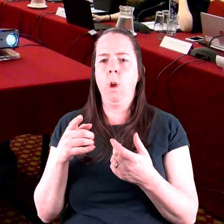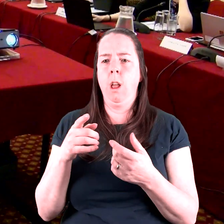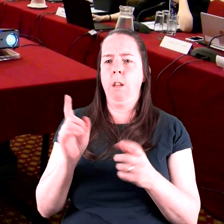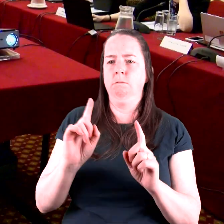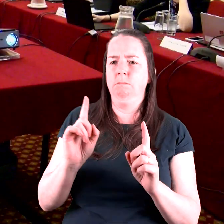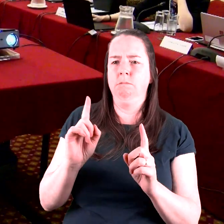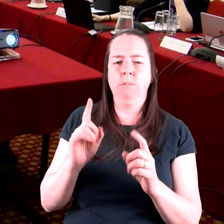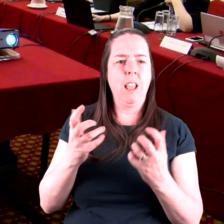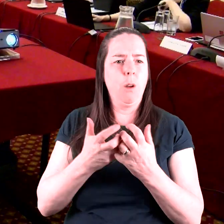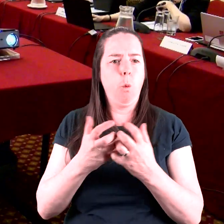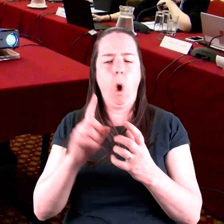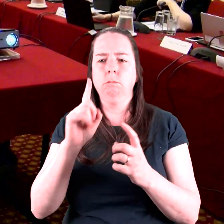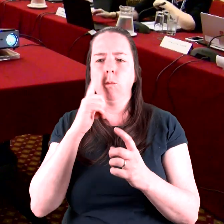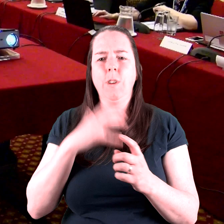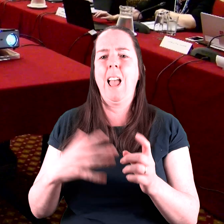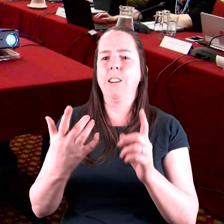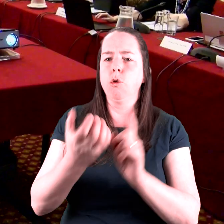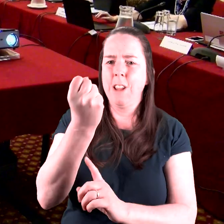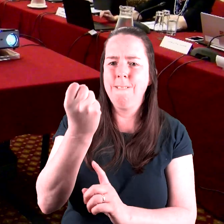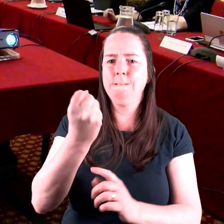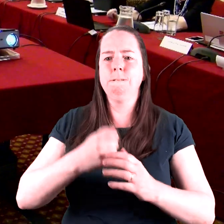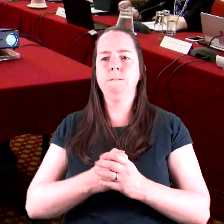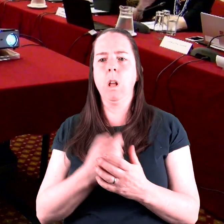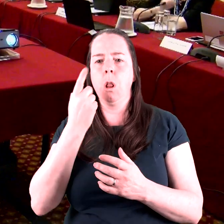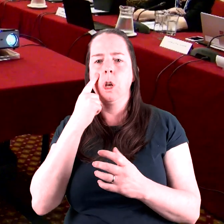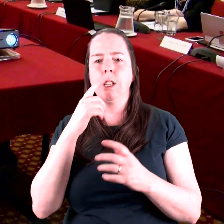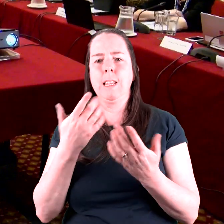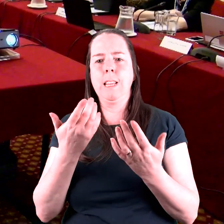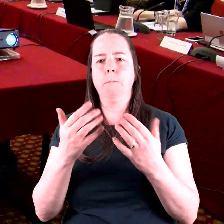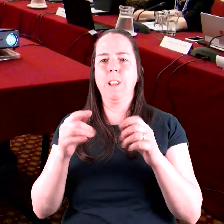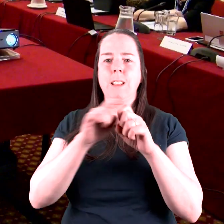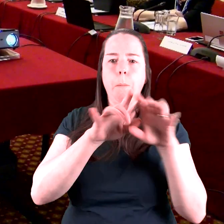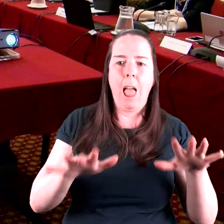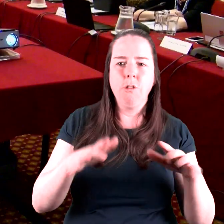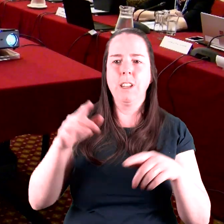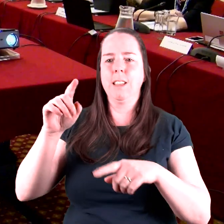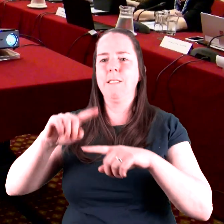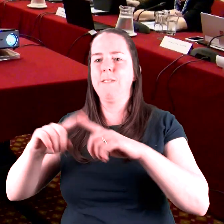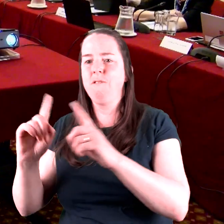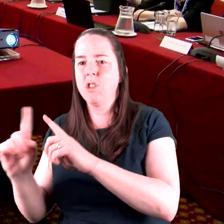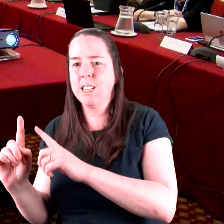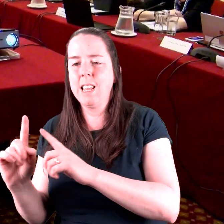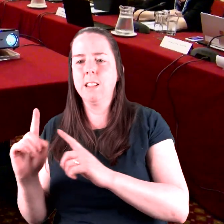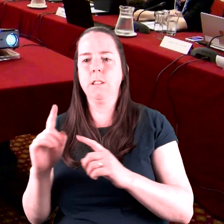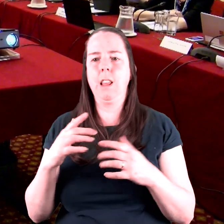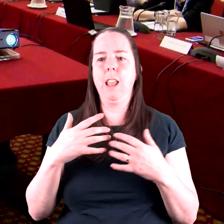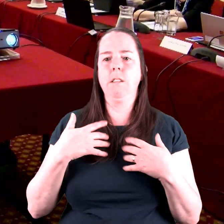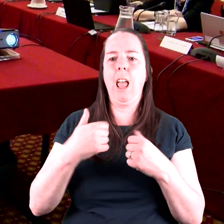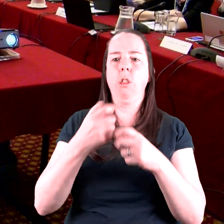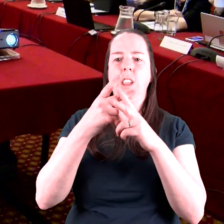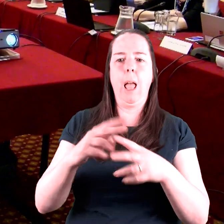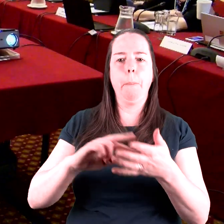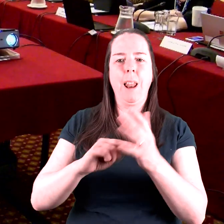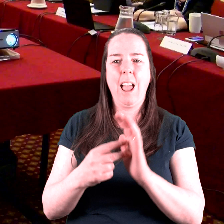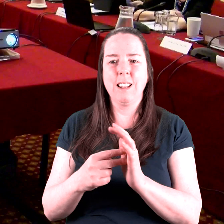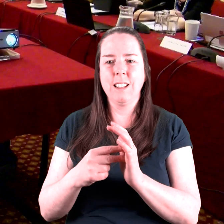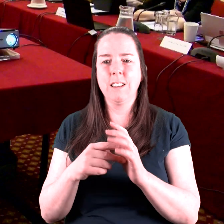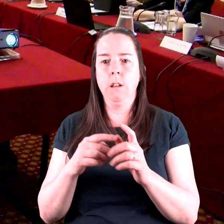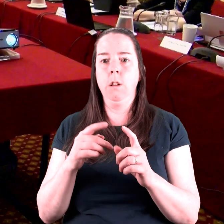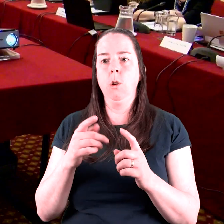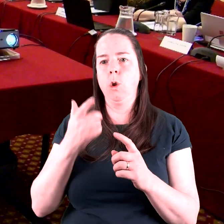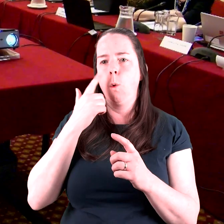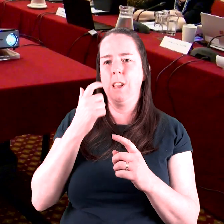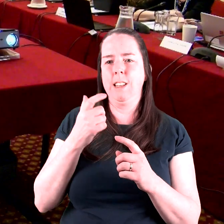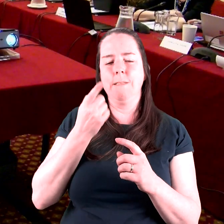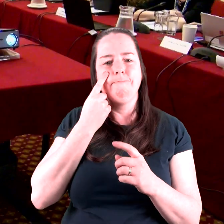would make the most sense. And we looked to see where there was similarities and differences in local health and care plans so that we